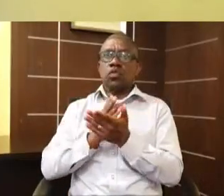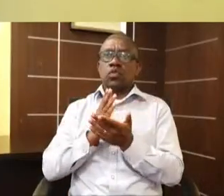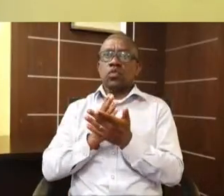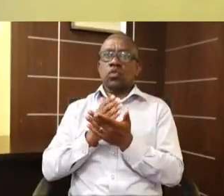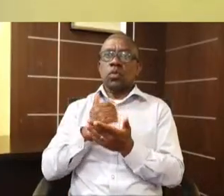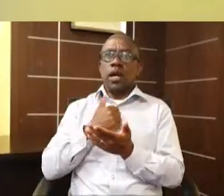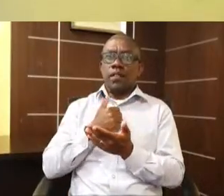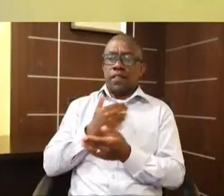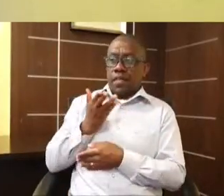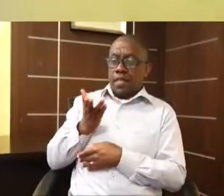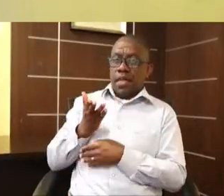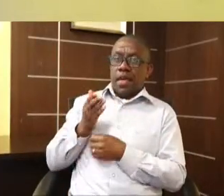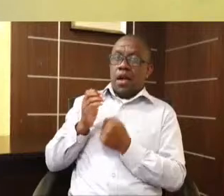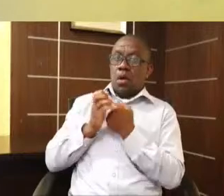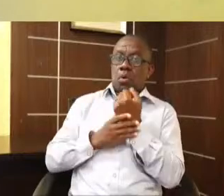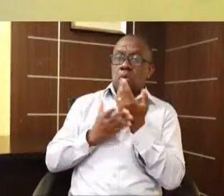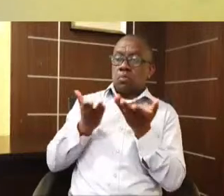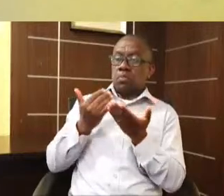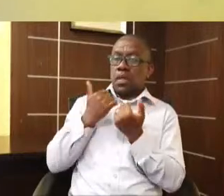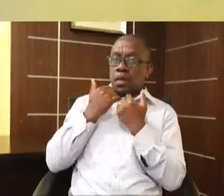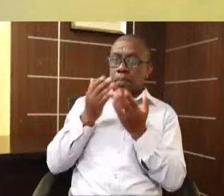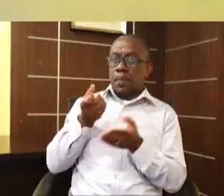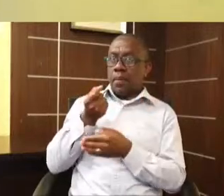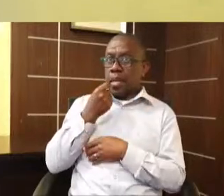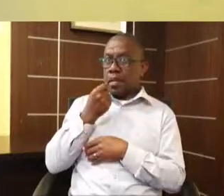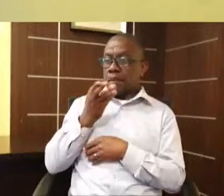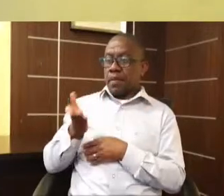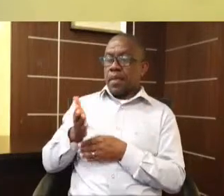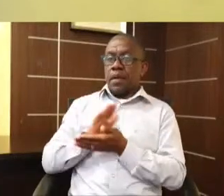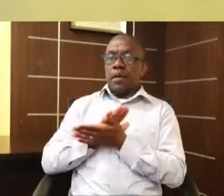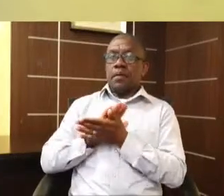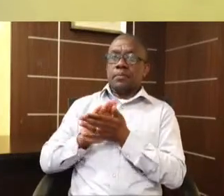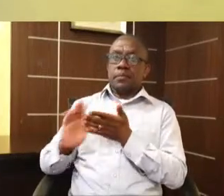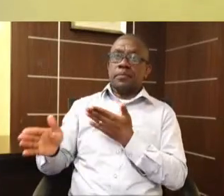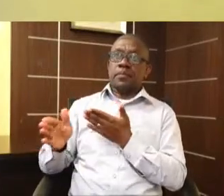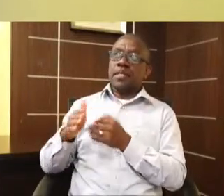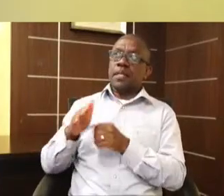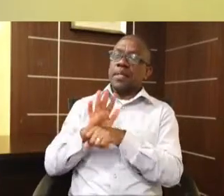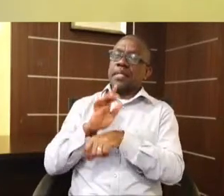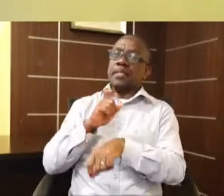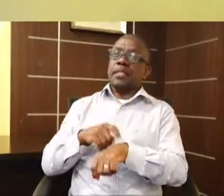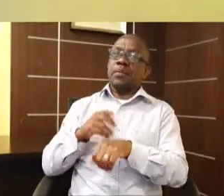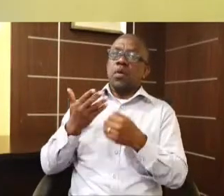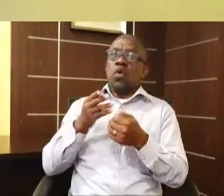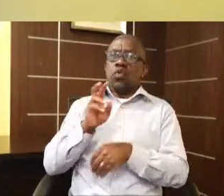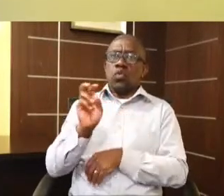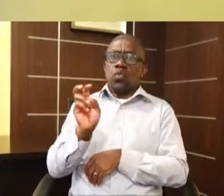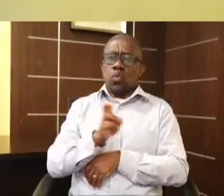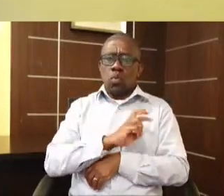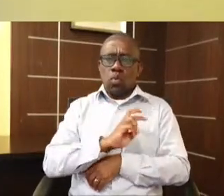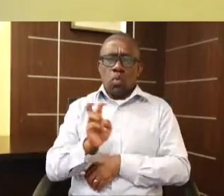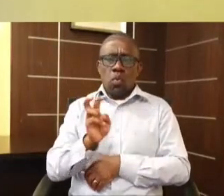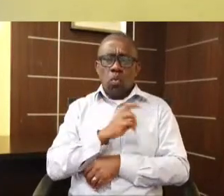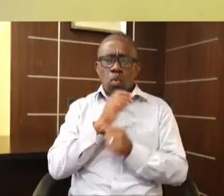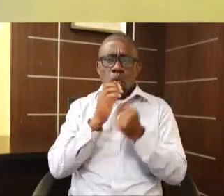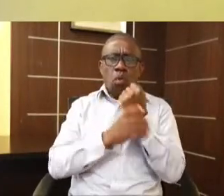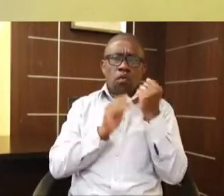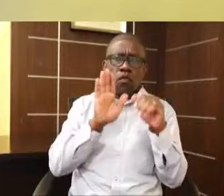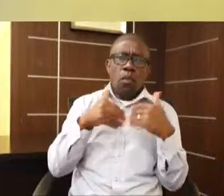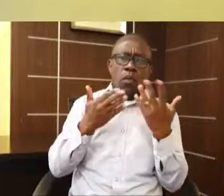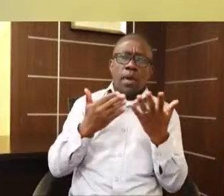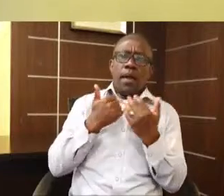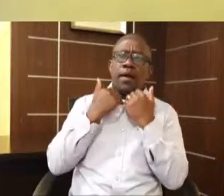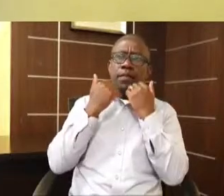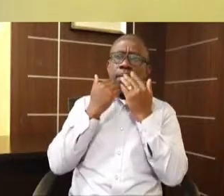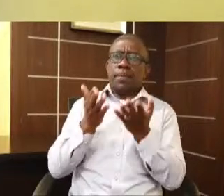not available, or that's usually the case most of the time, or you're even looking for condom, you do not find it. What do you do